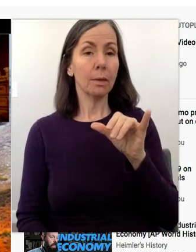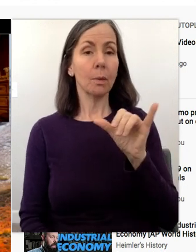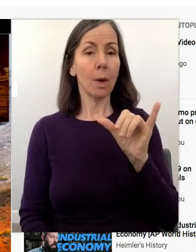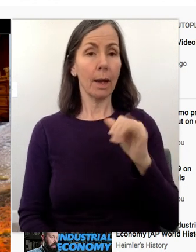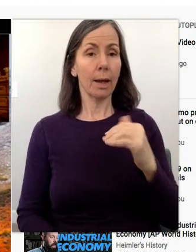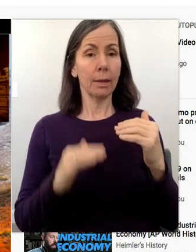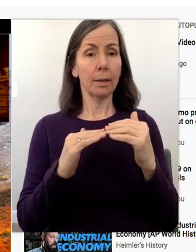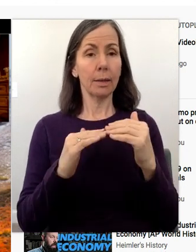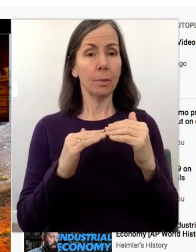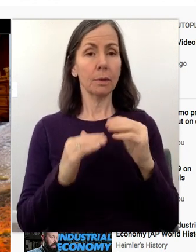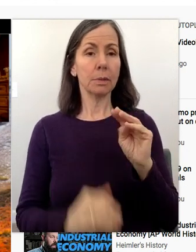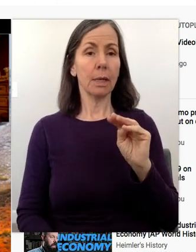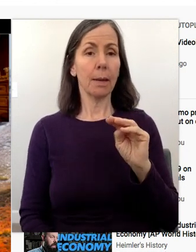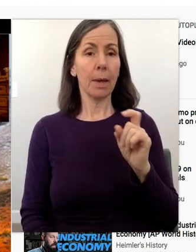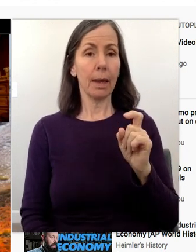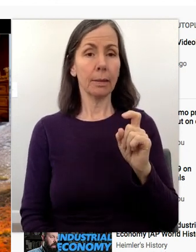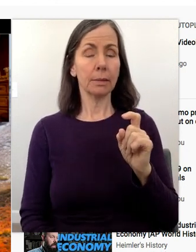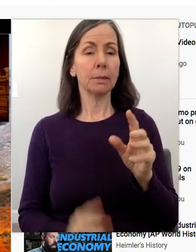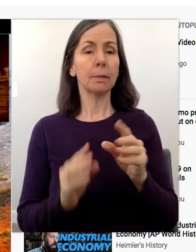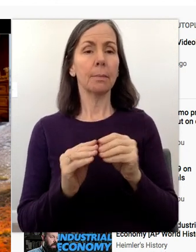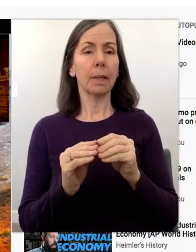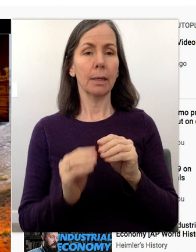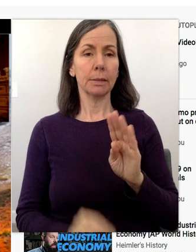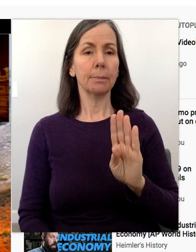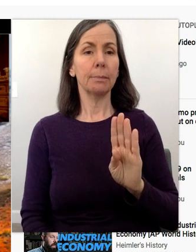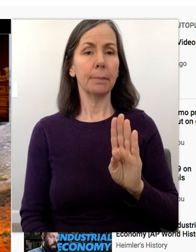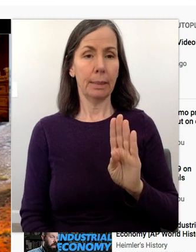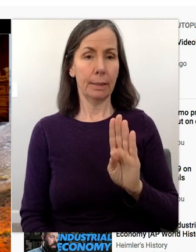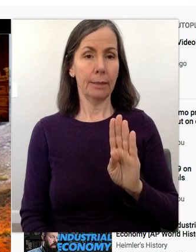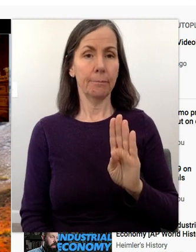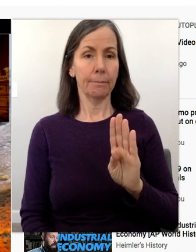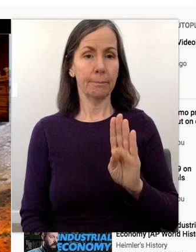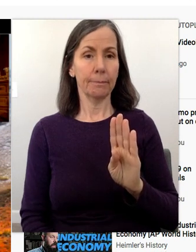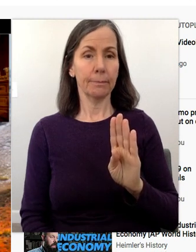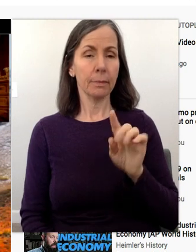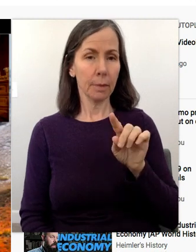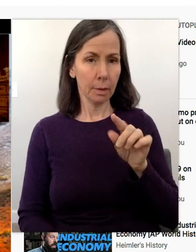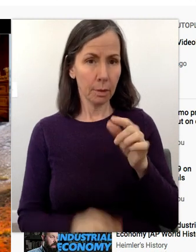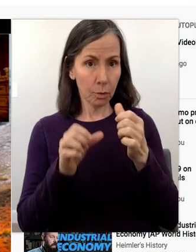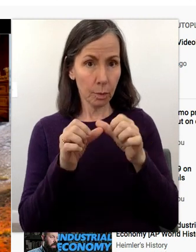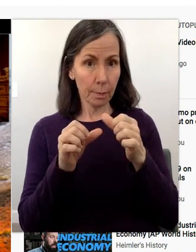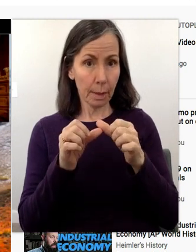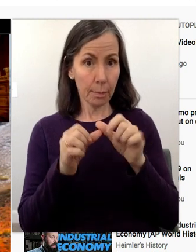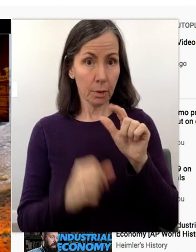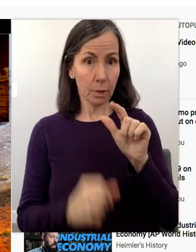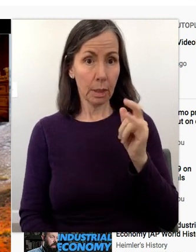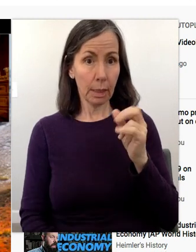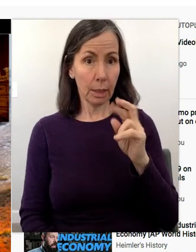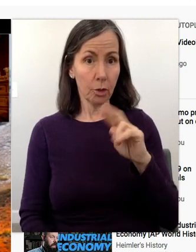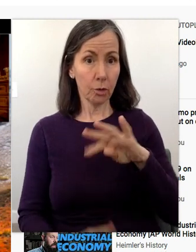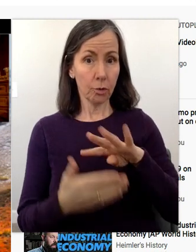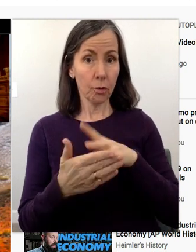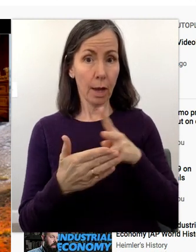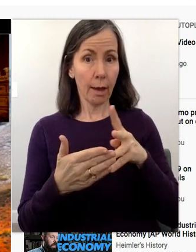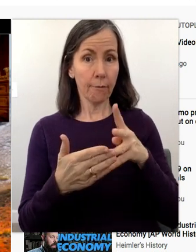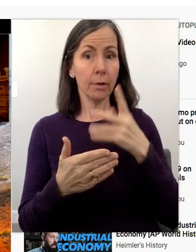b. If you remember, a linear graph looks like this.